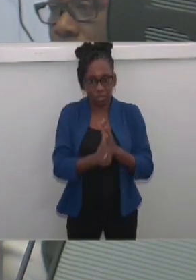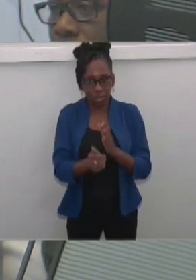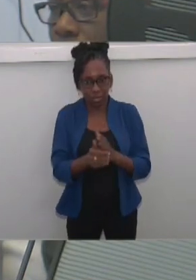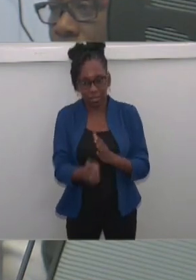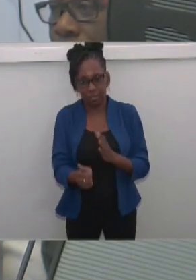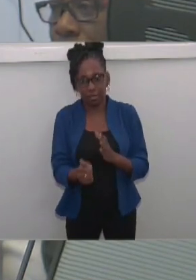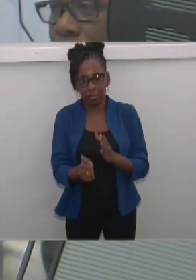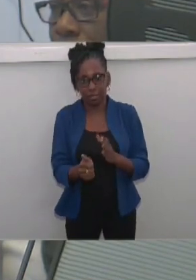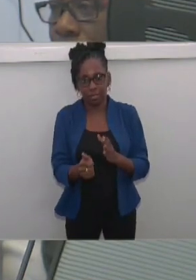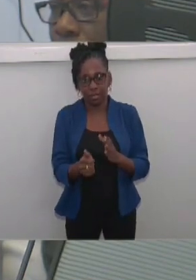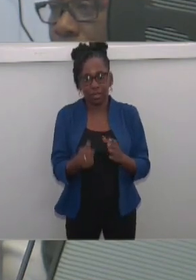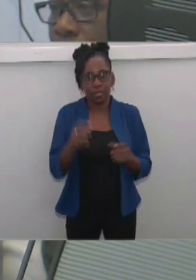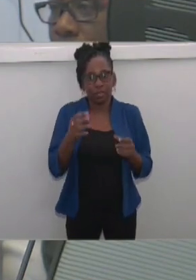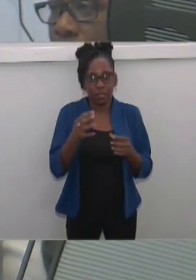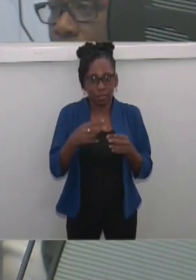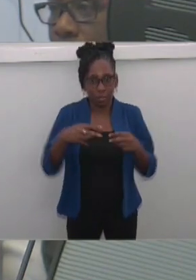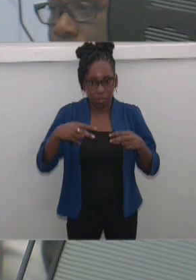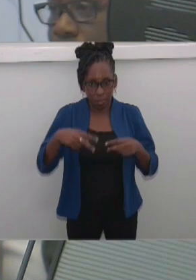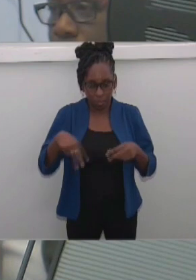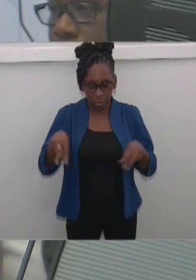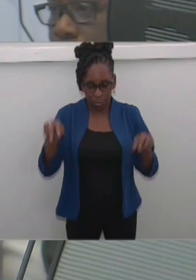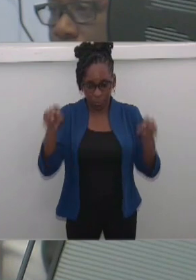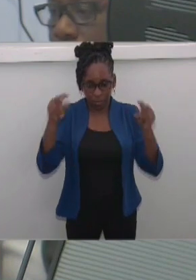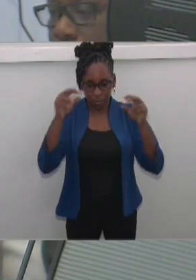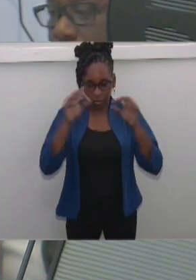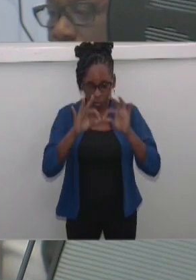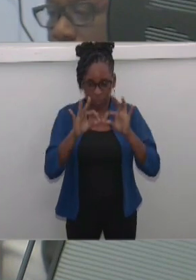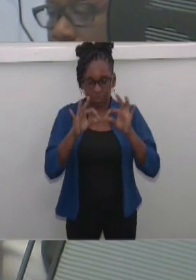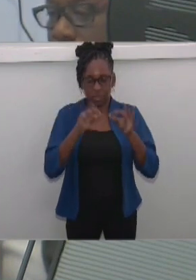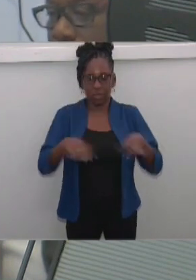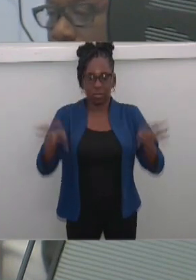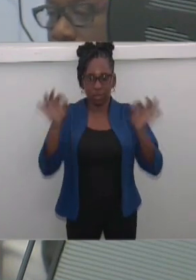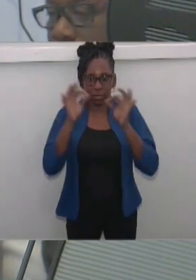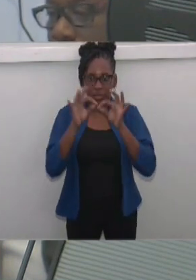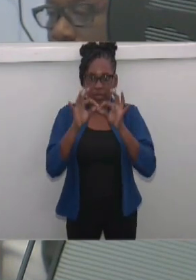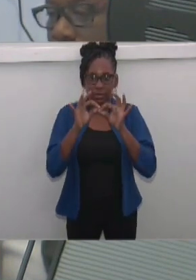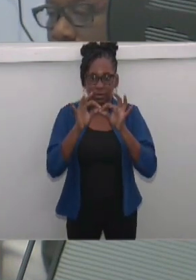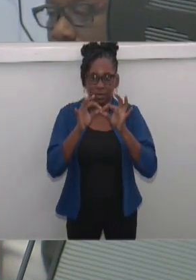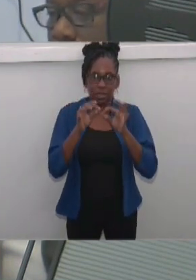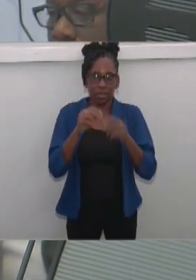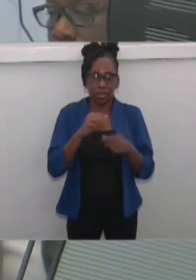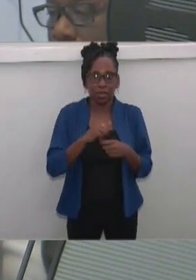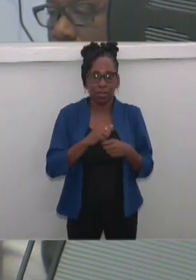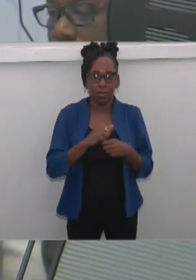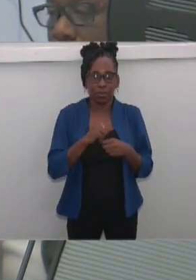a fully functioning Foreign Service will be in greater, not lesser, demand.